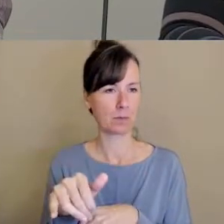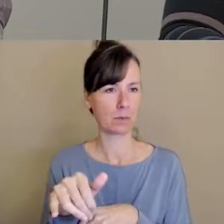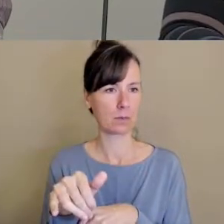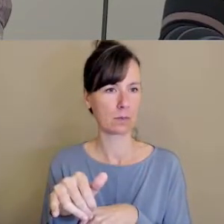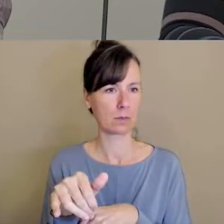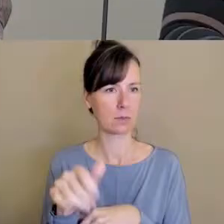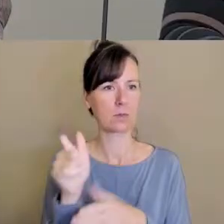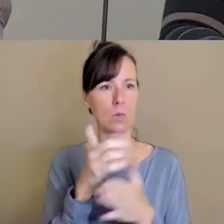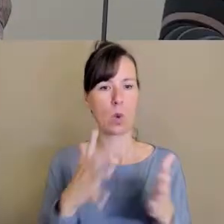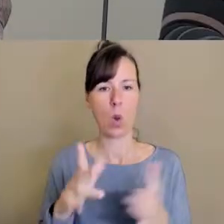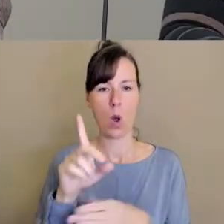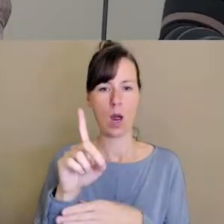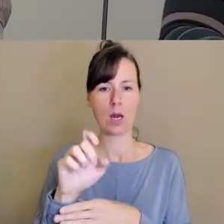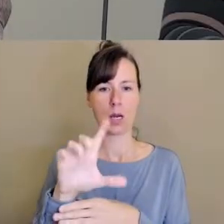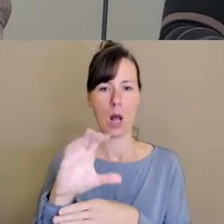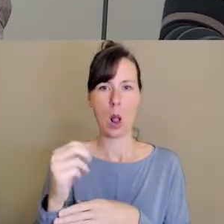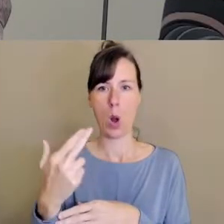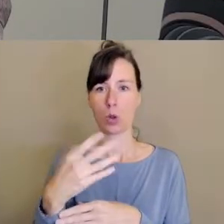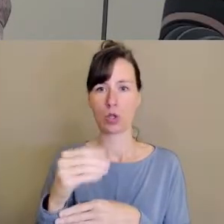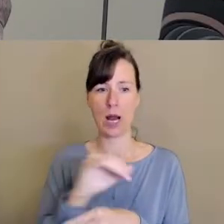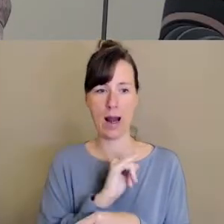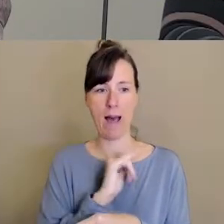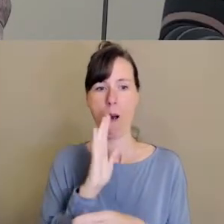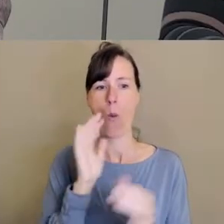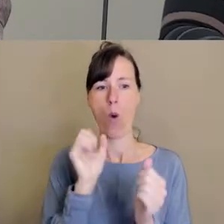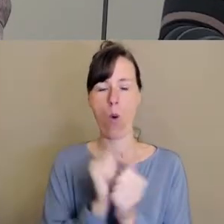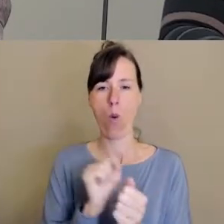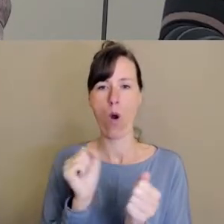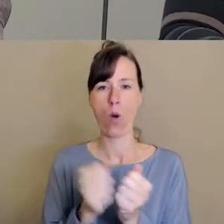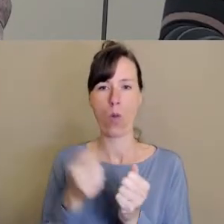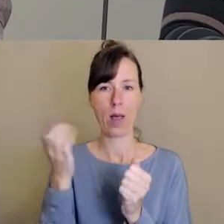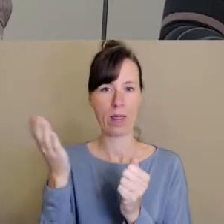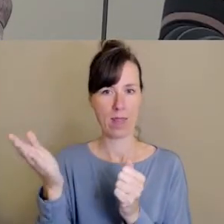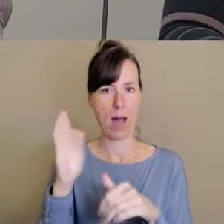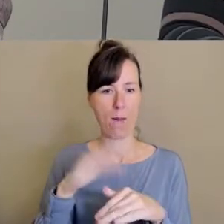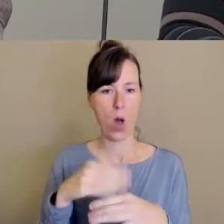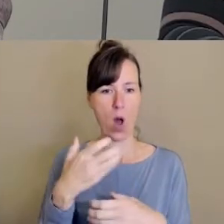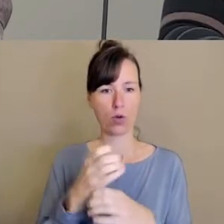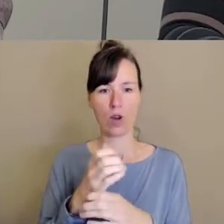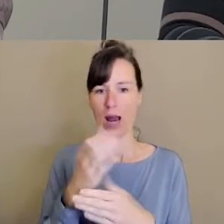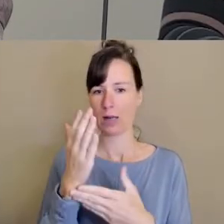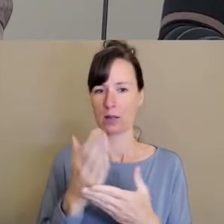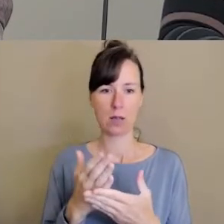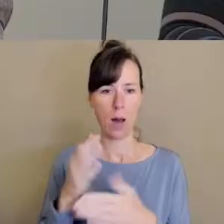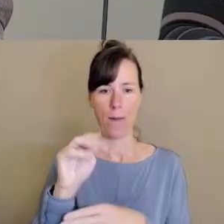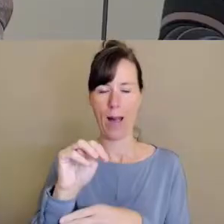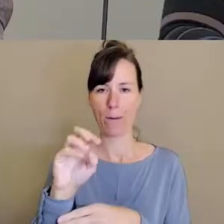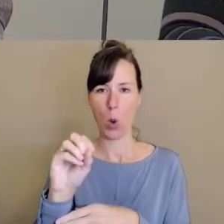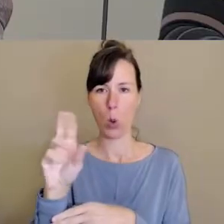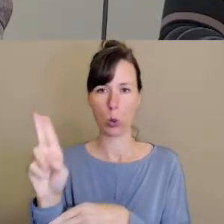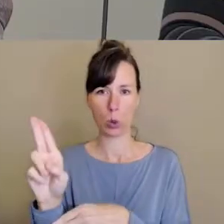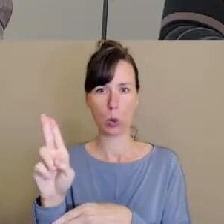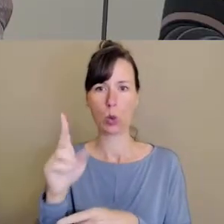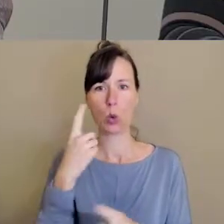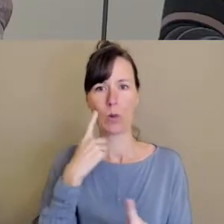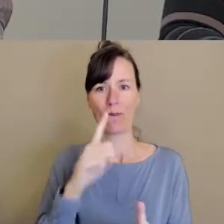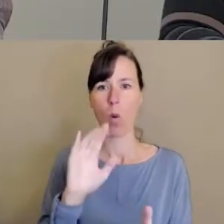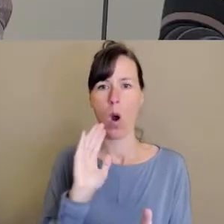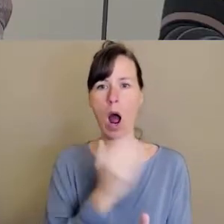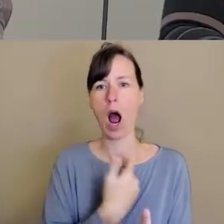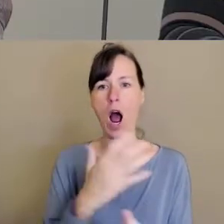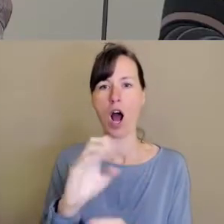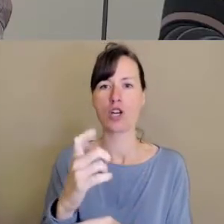Attorney Deloach and I will be working with them on creating some type of MOU for our Cheverly